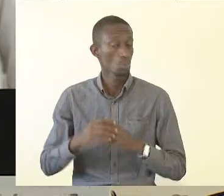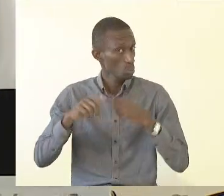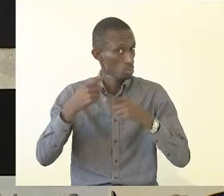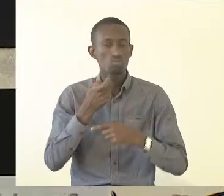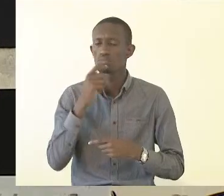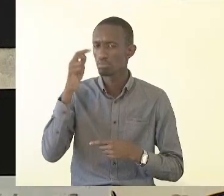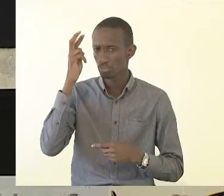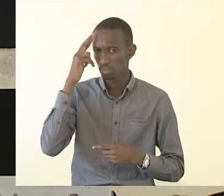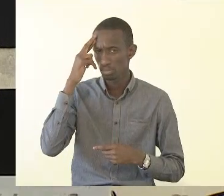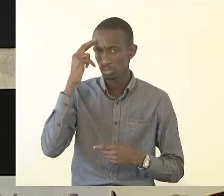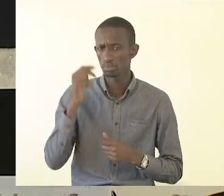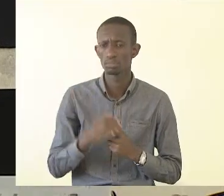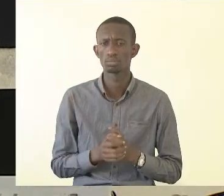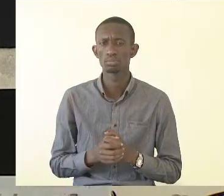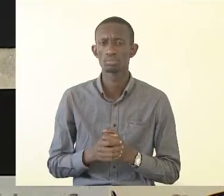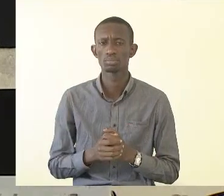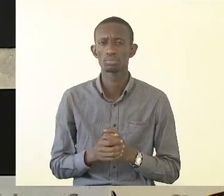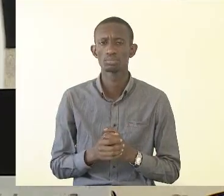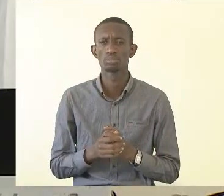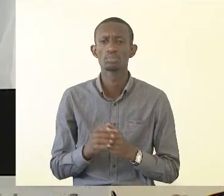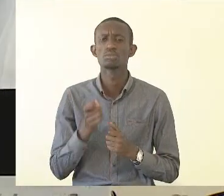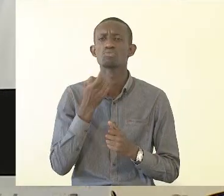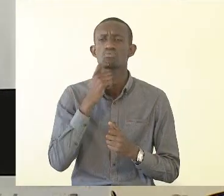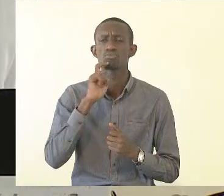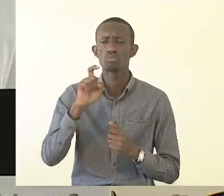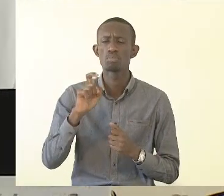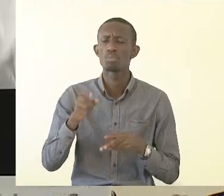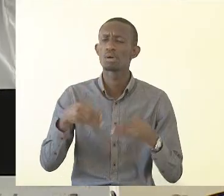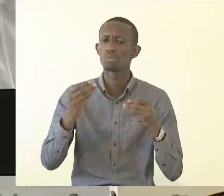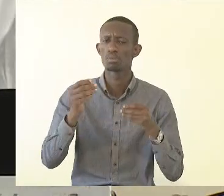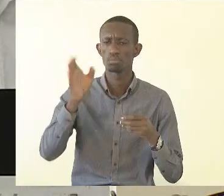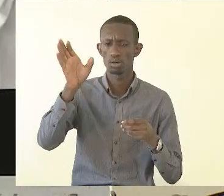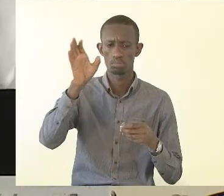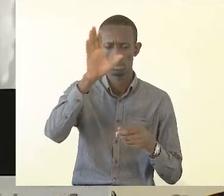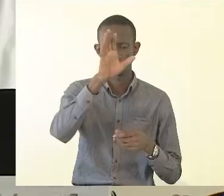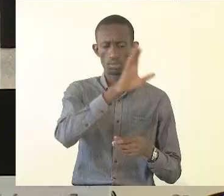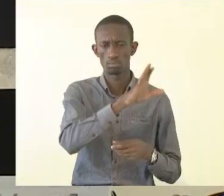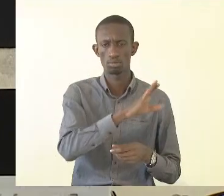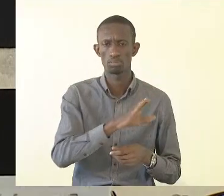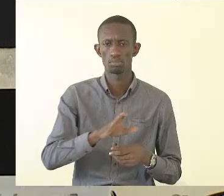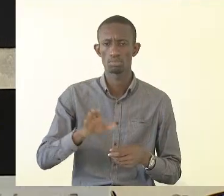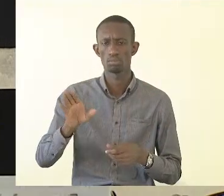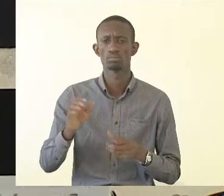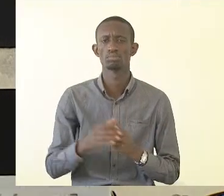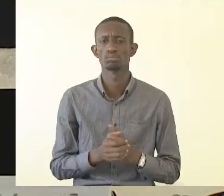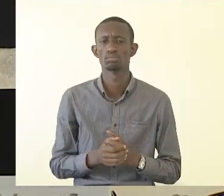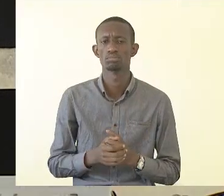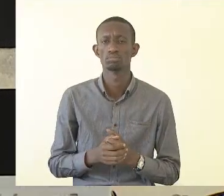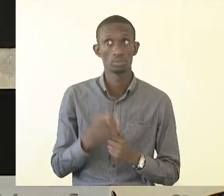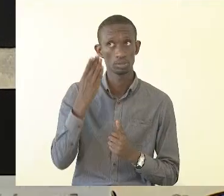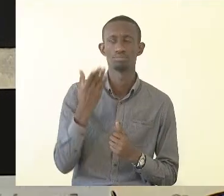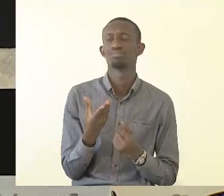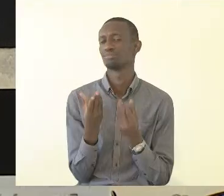remember that delocalization, the pi system. So you need to put them down. And this one is the simple